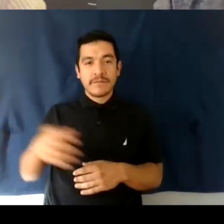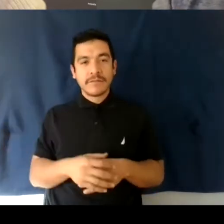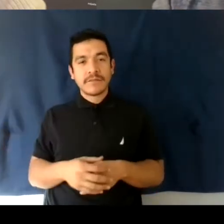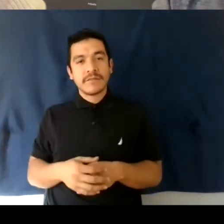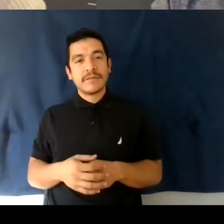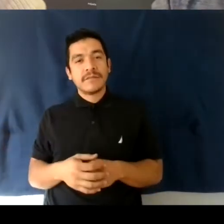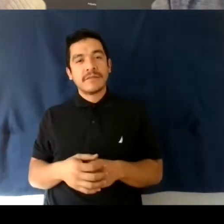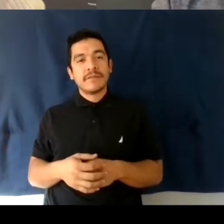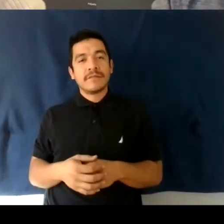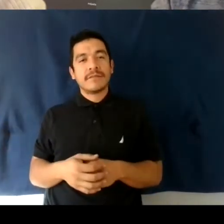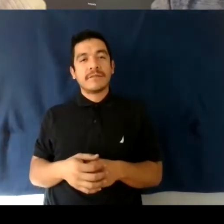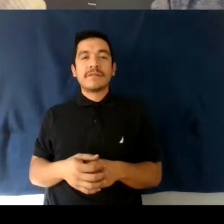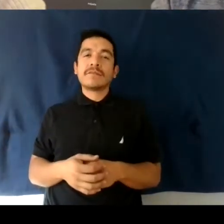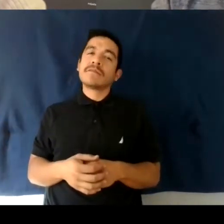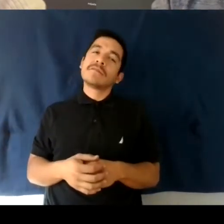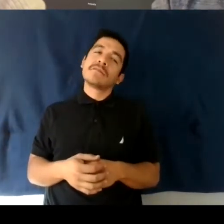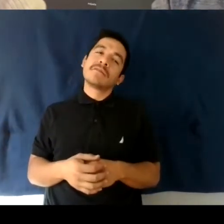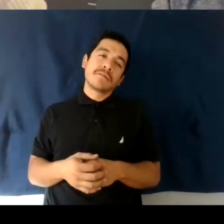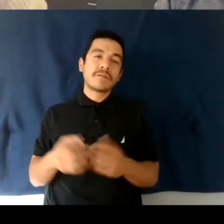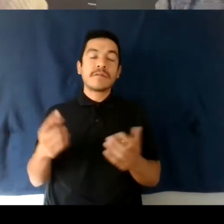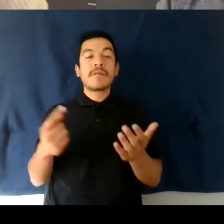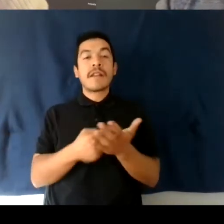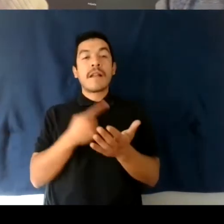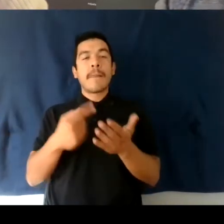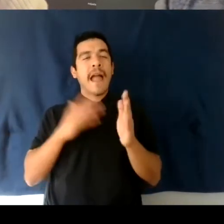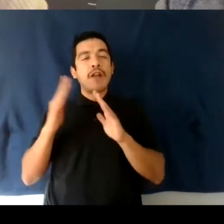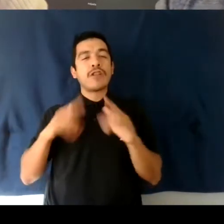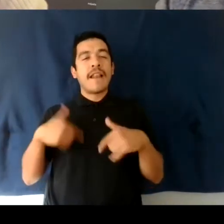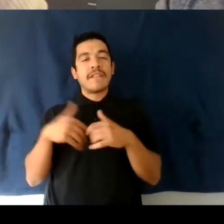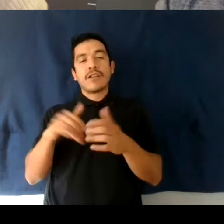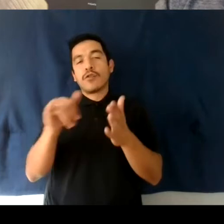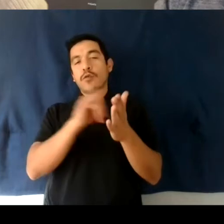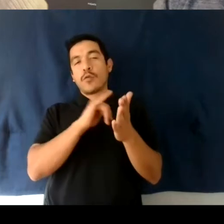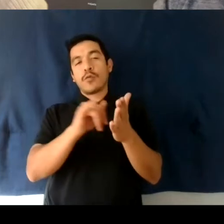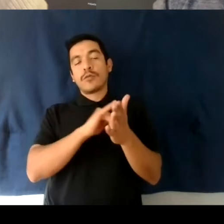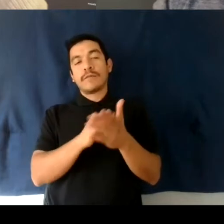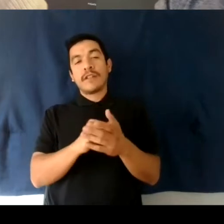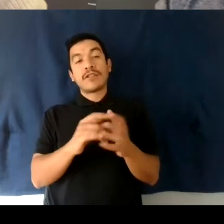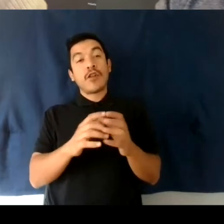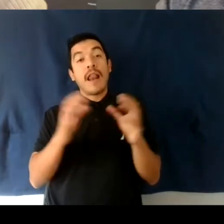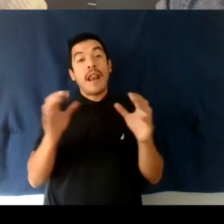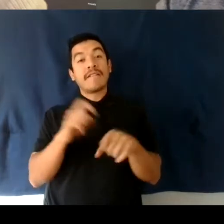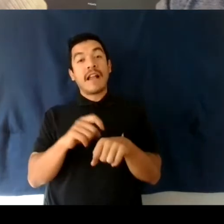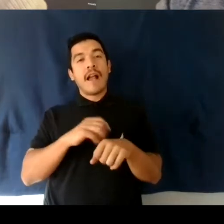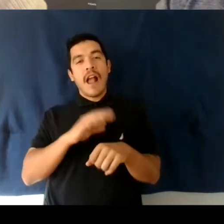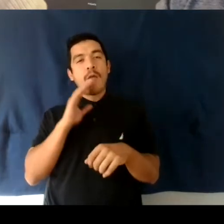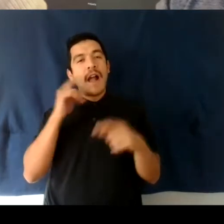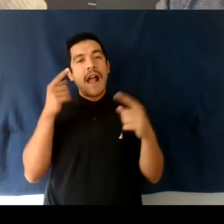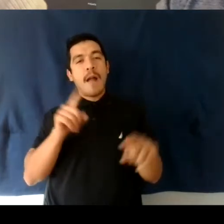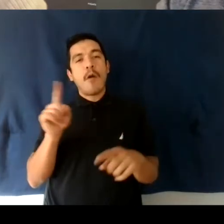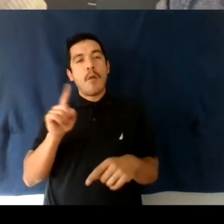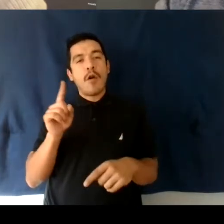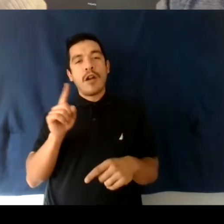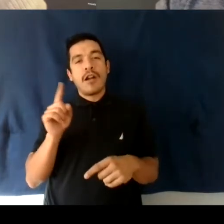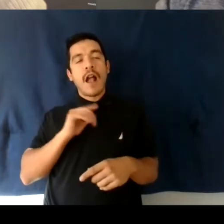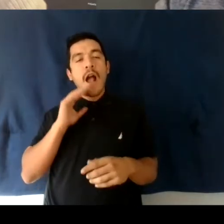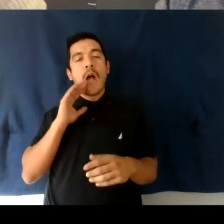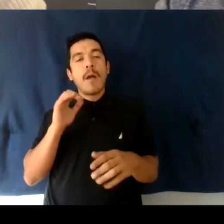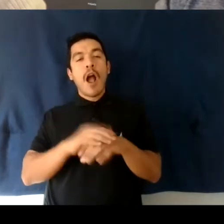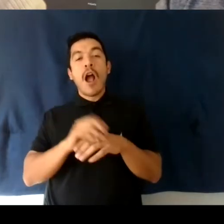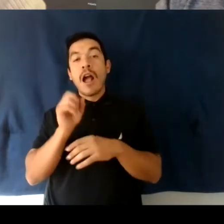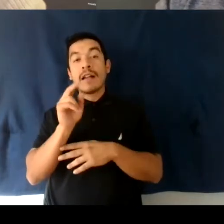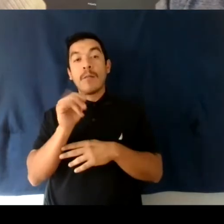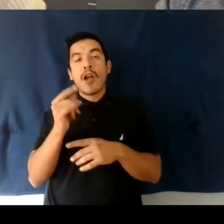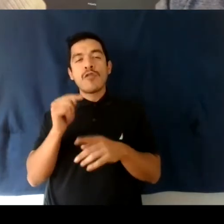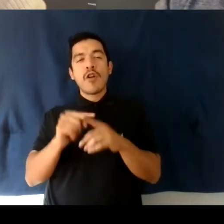like if I'm like I used to live in New York, and so a lot of times this would happen where I would be on the subway, like